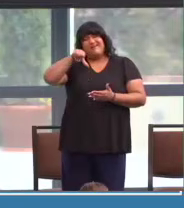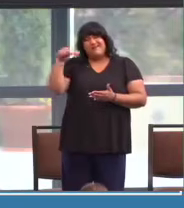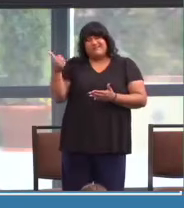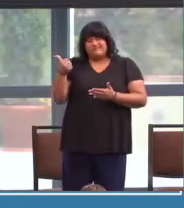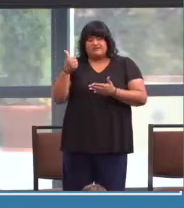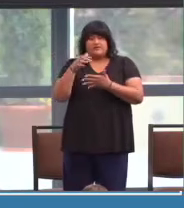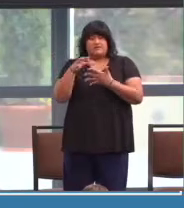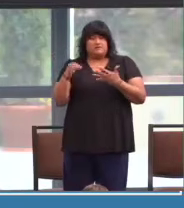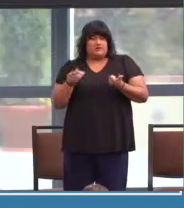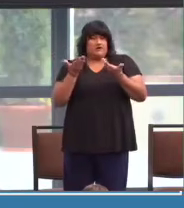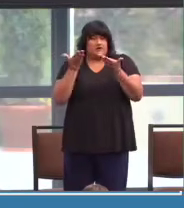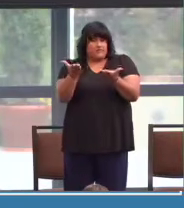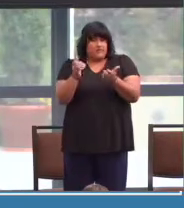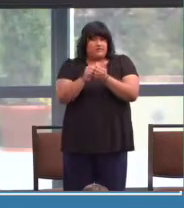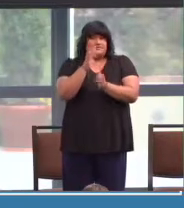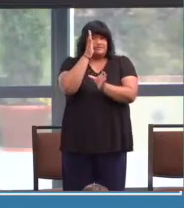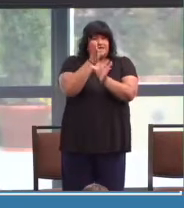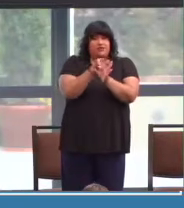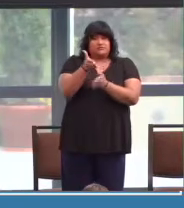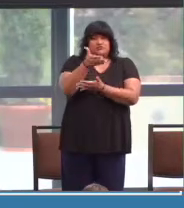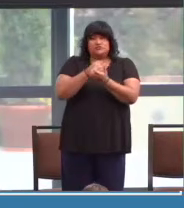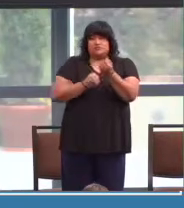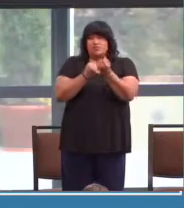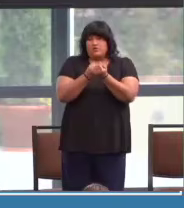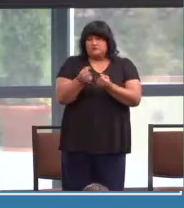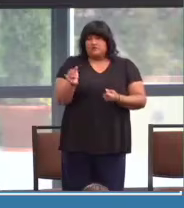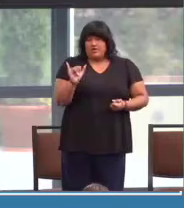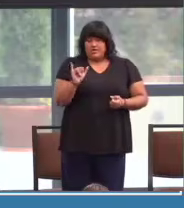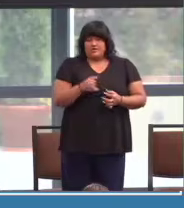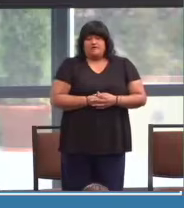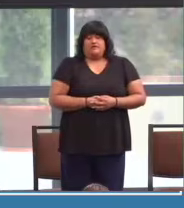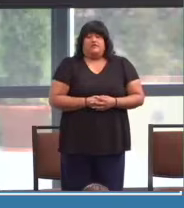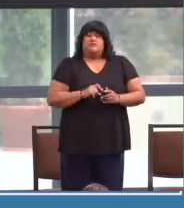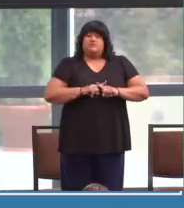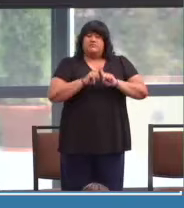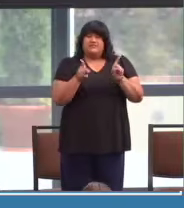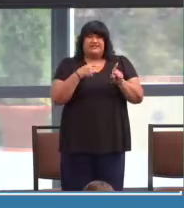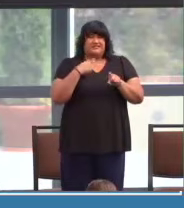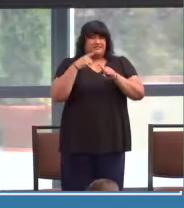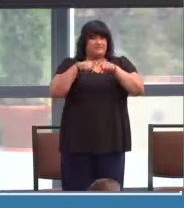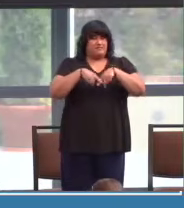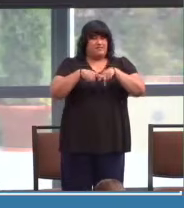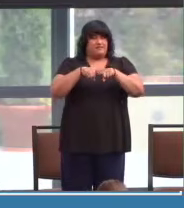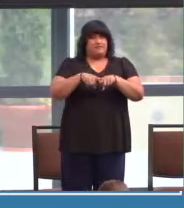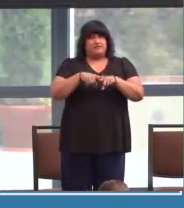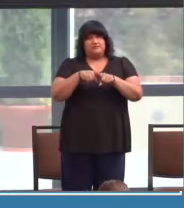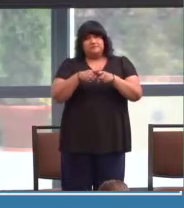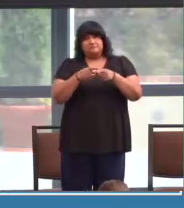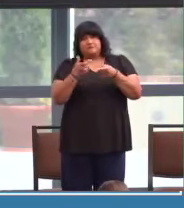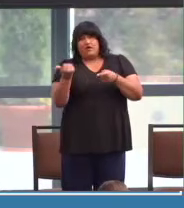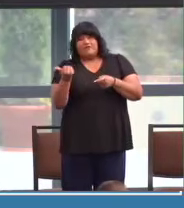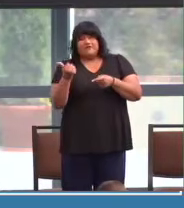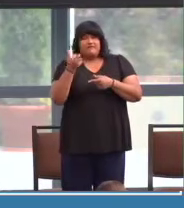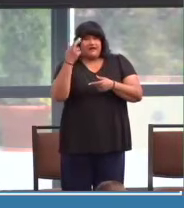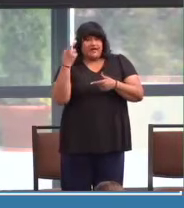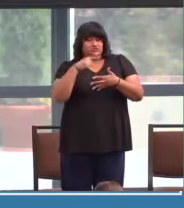maybe approaching with a psychosocial support as well. But I think it depends on other